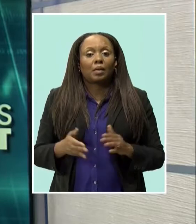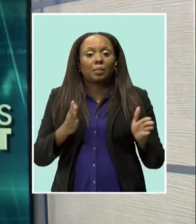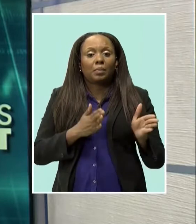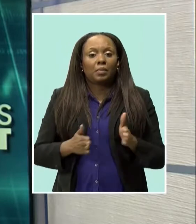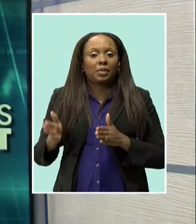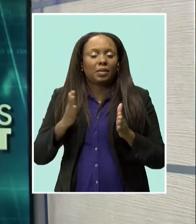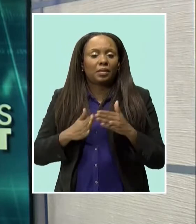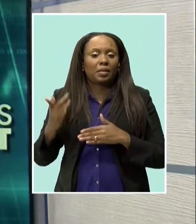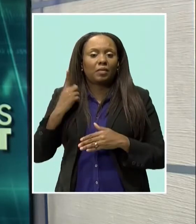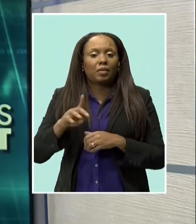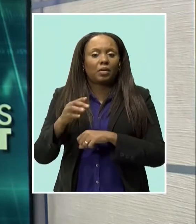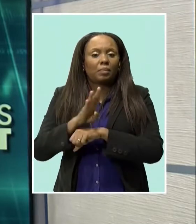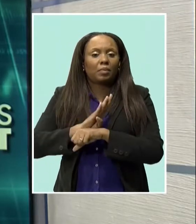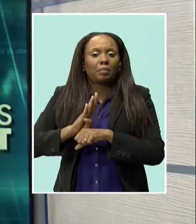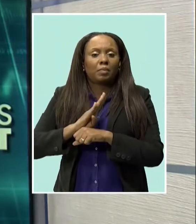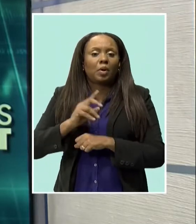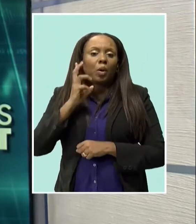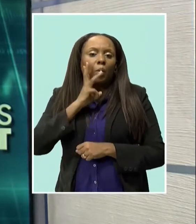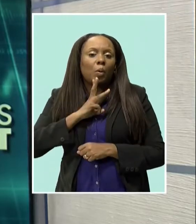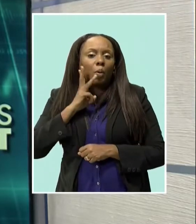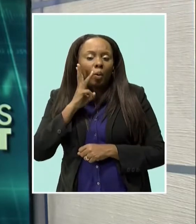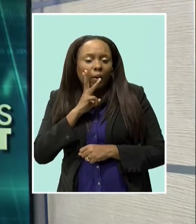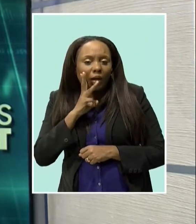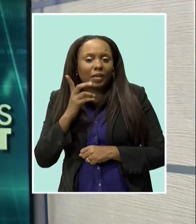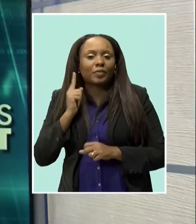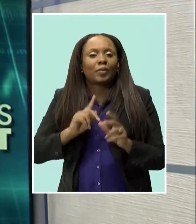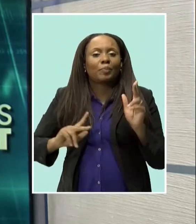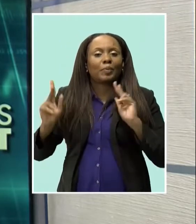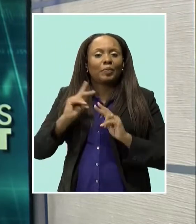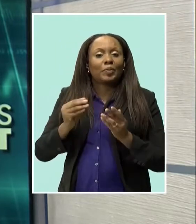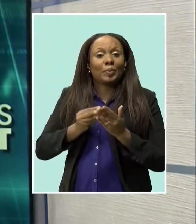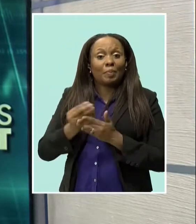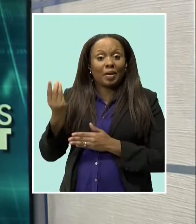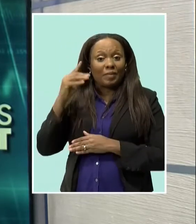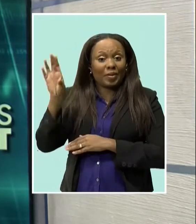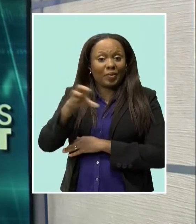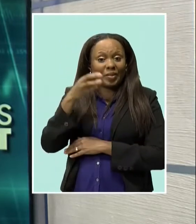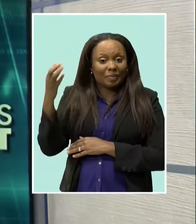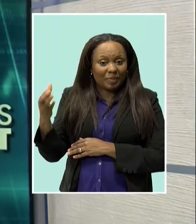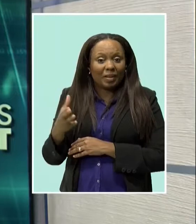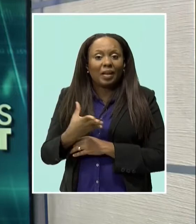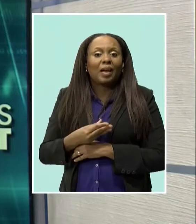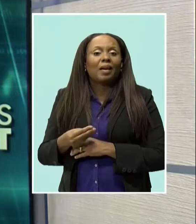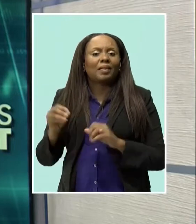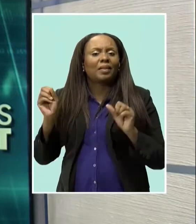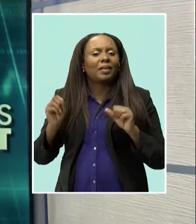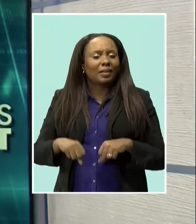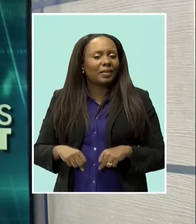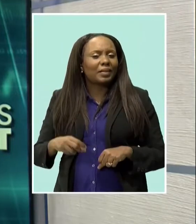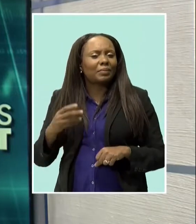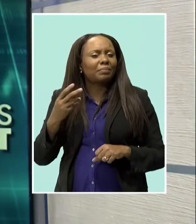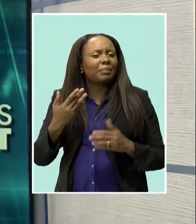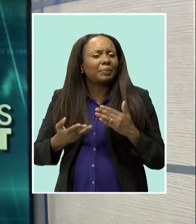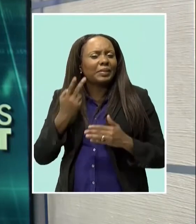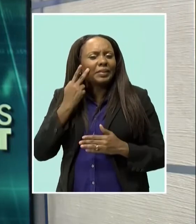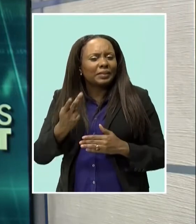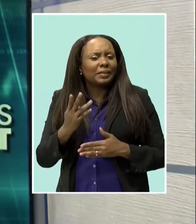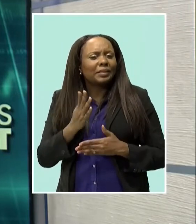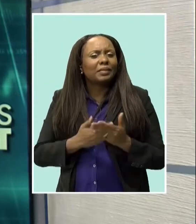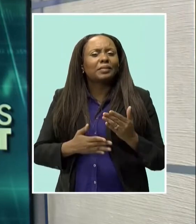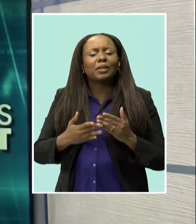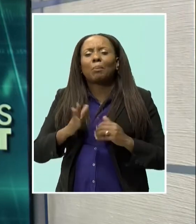in place to get local wines in Barbadian homes this Christmas, and the wine official said wine lovers can expect pop-up